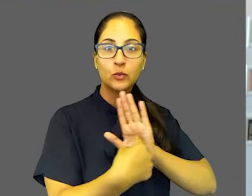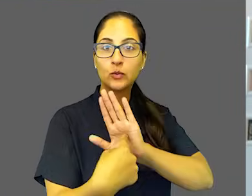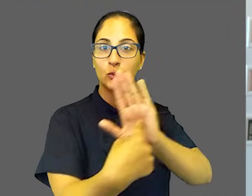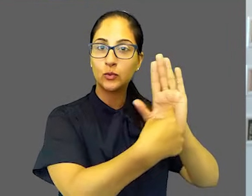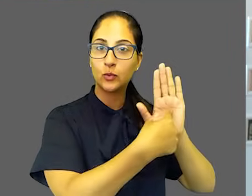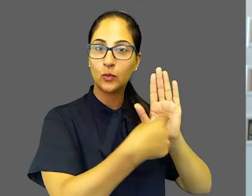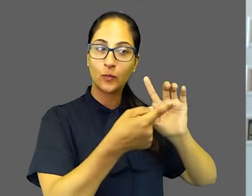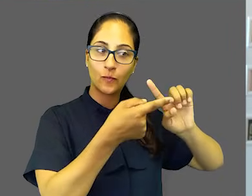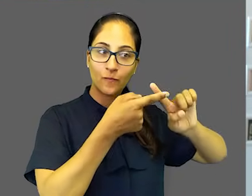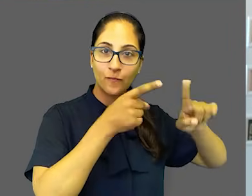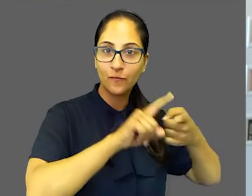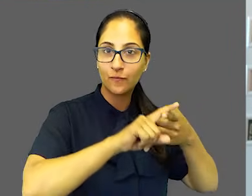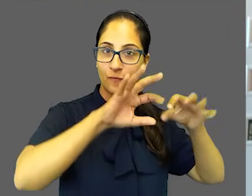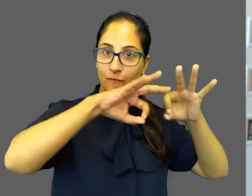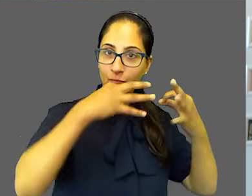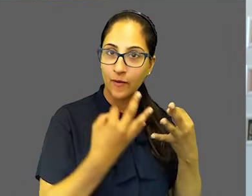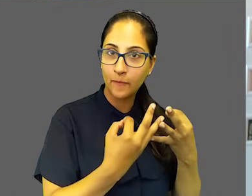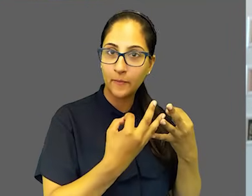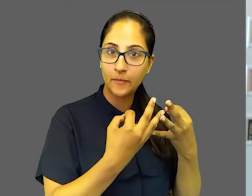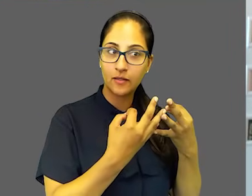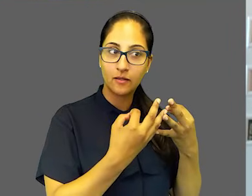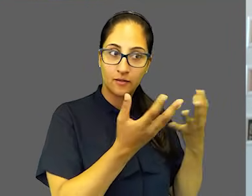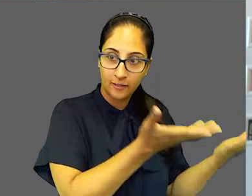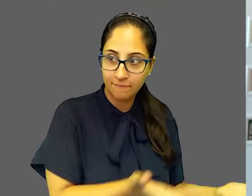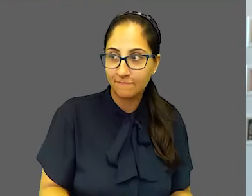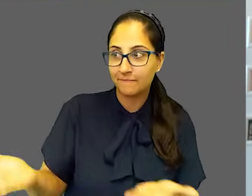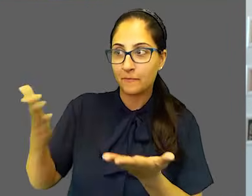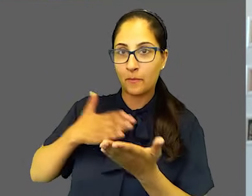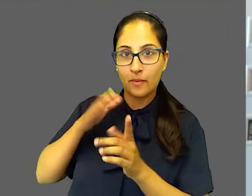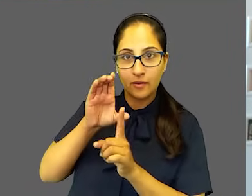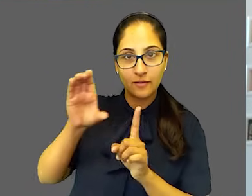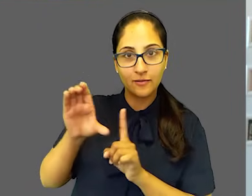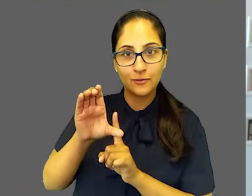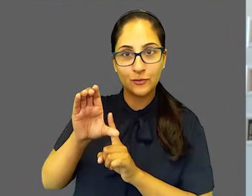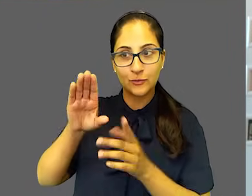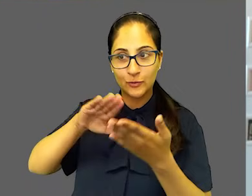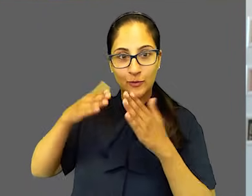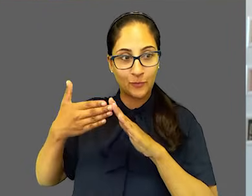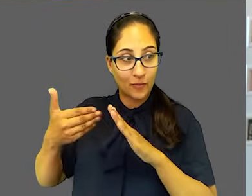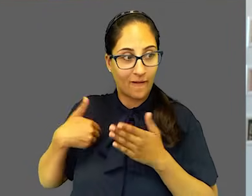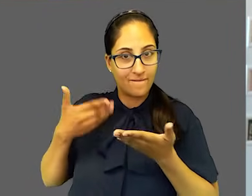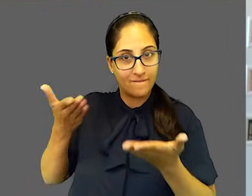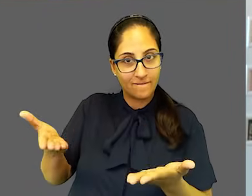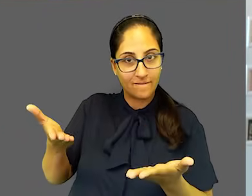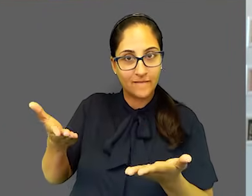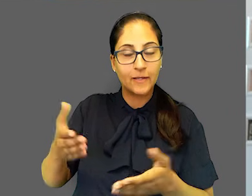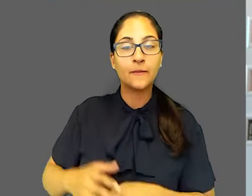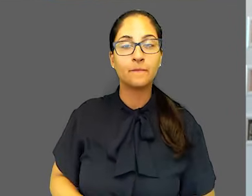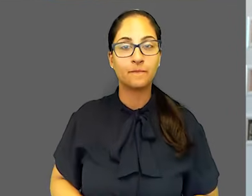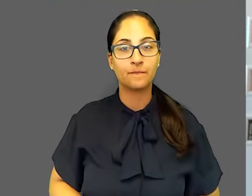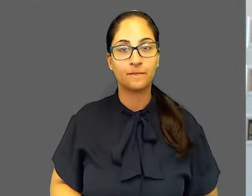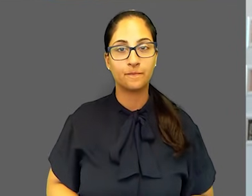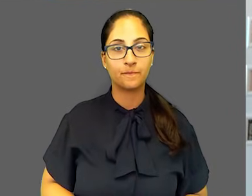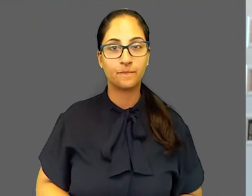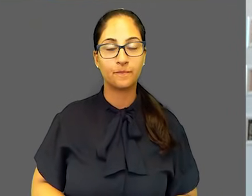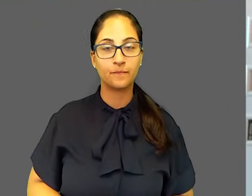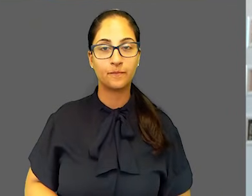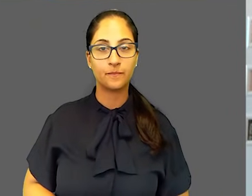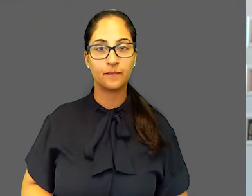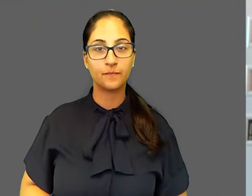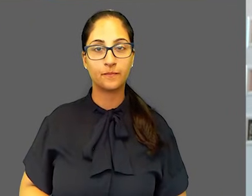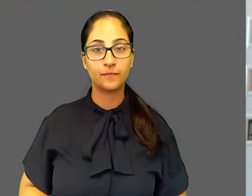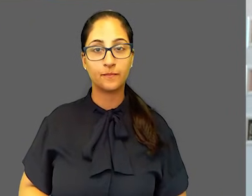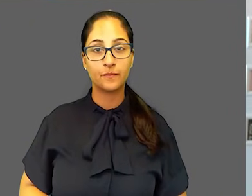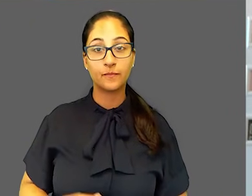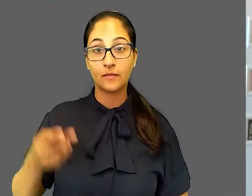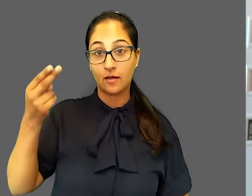community, share their learning, and really engage with this idea that Hazrat Imam is trying